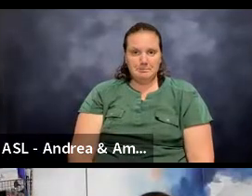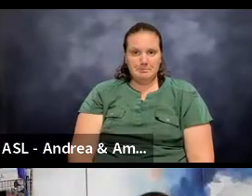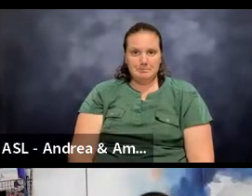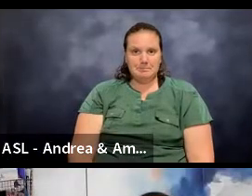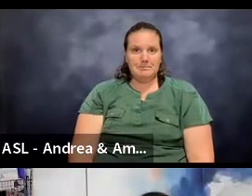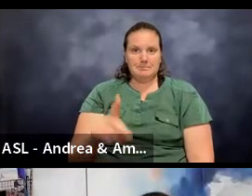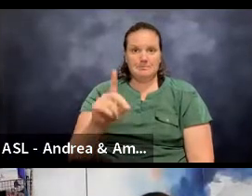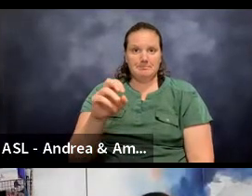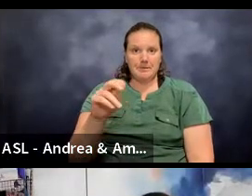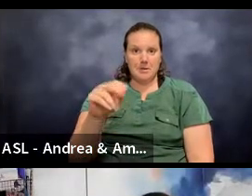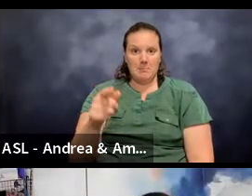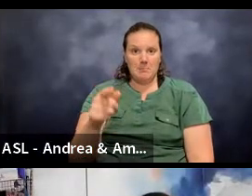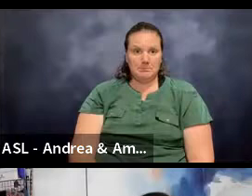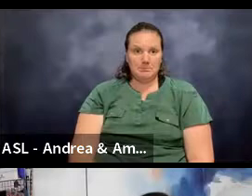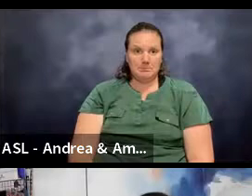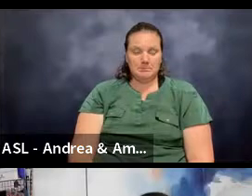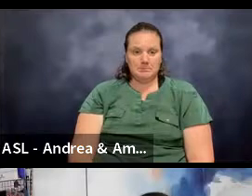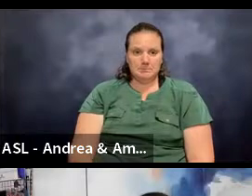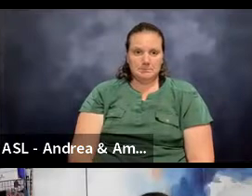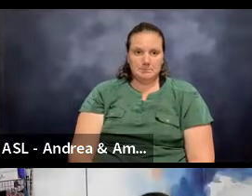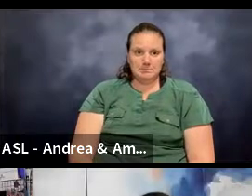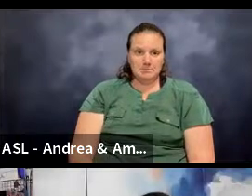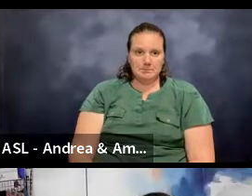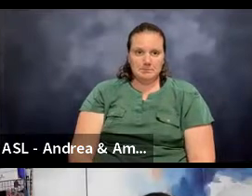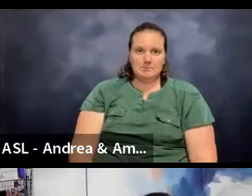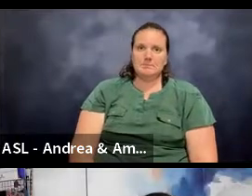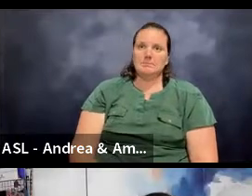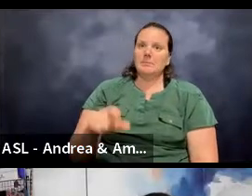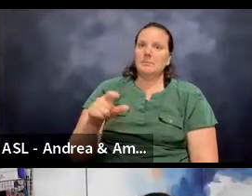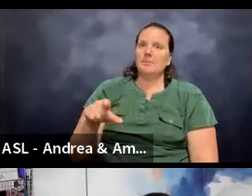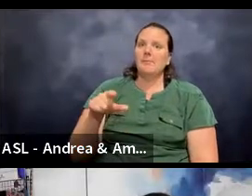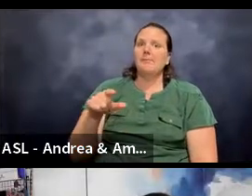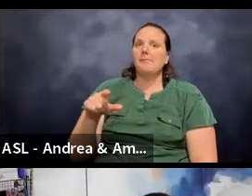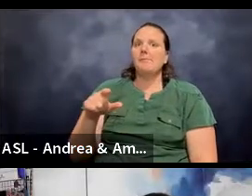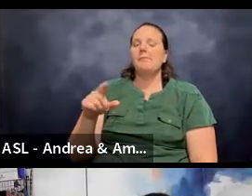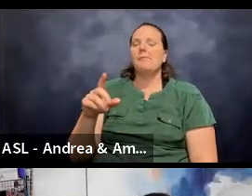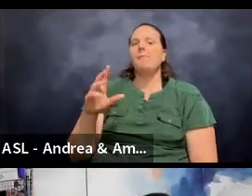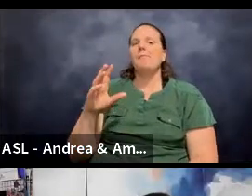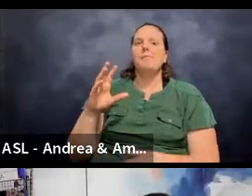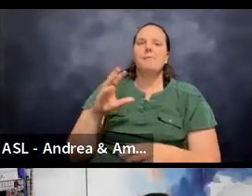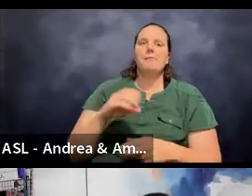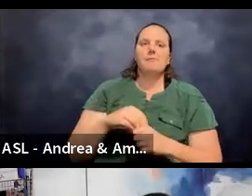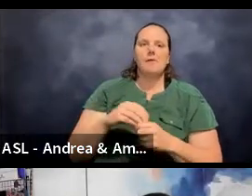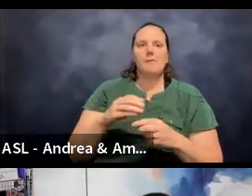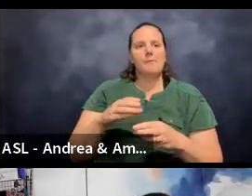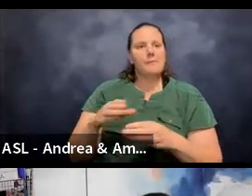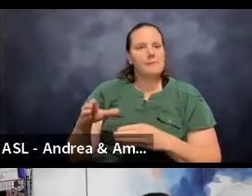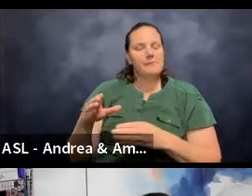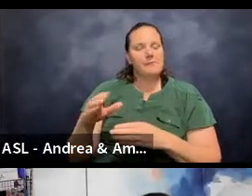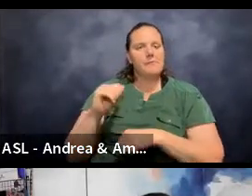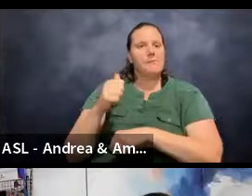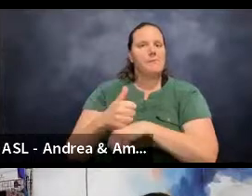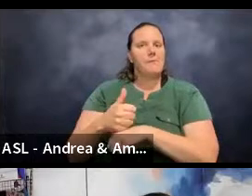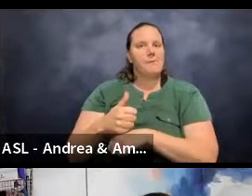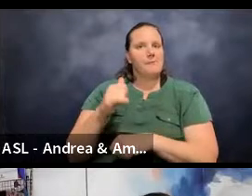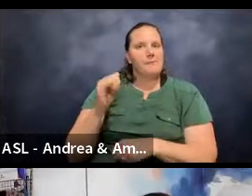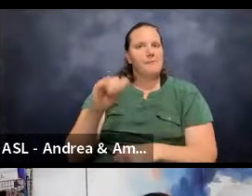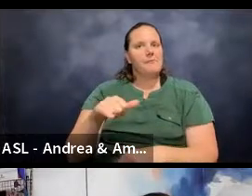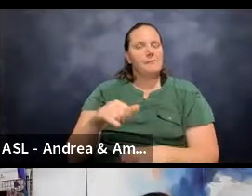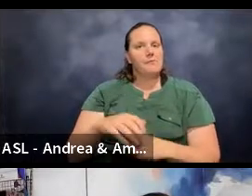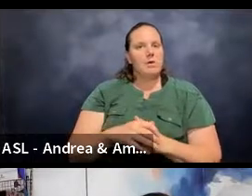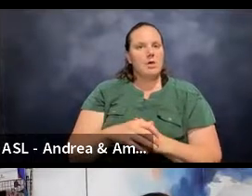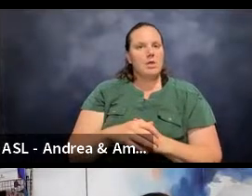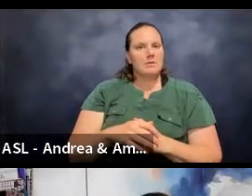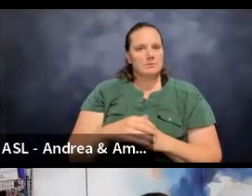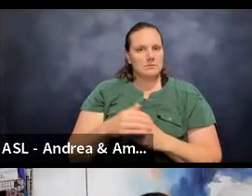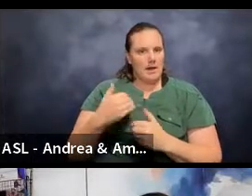Dina. So as part of the plan that's being put forth, does it also